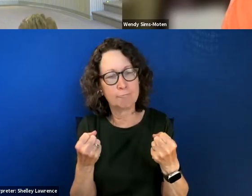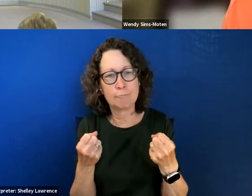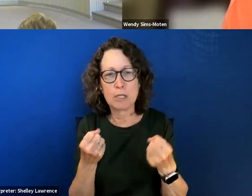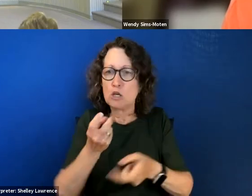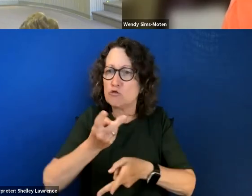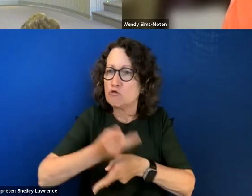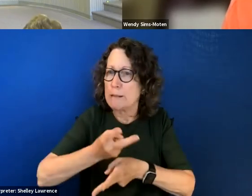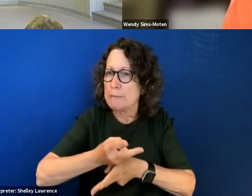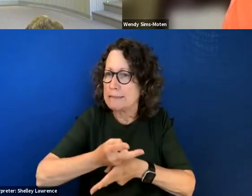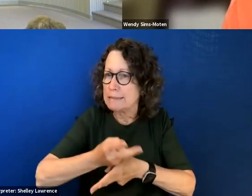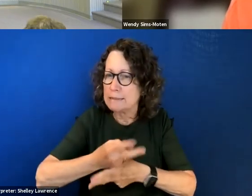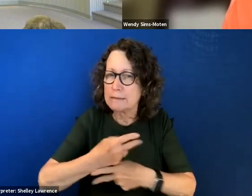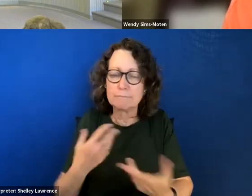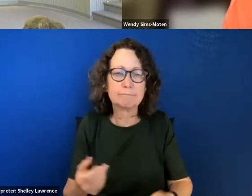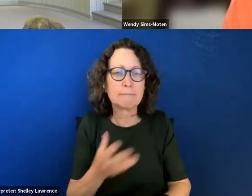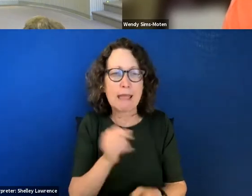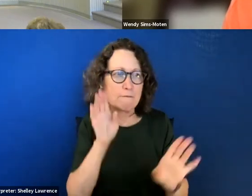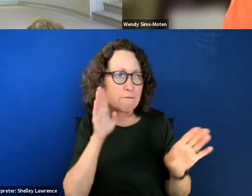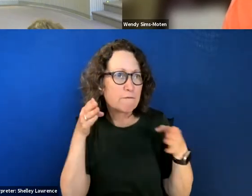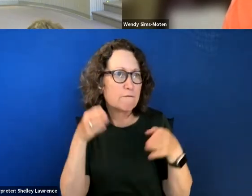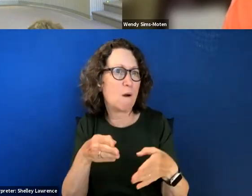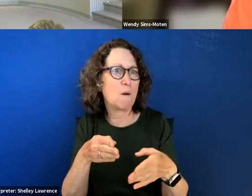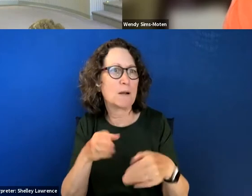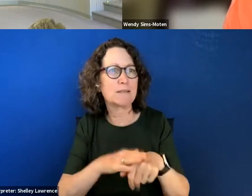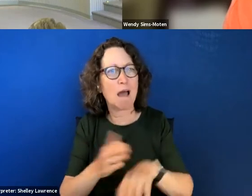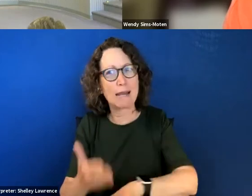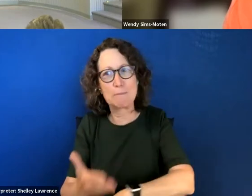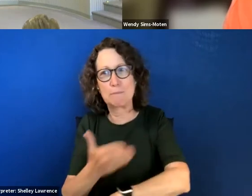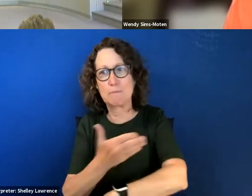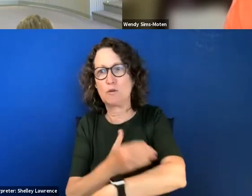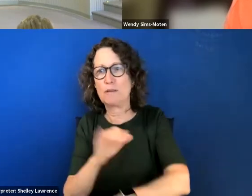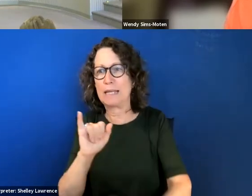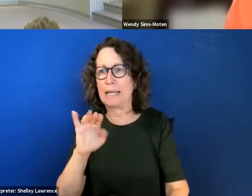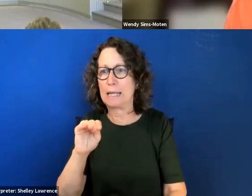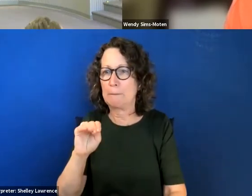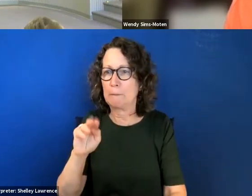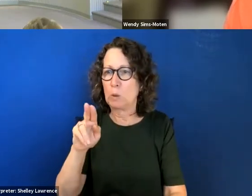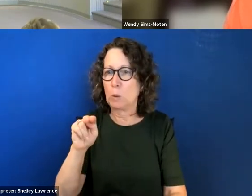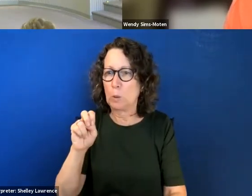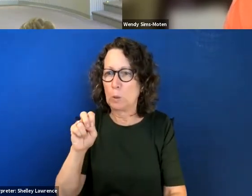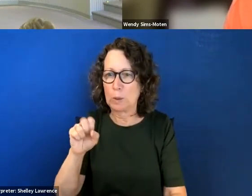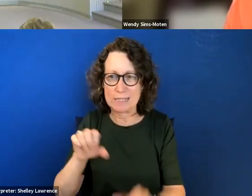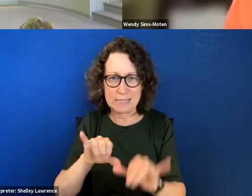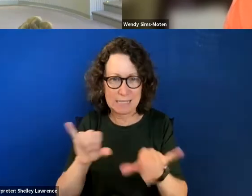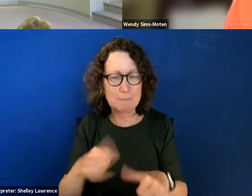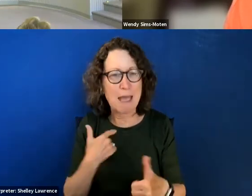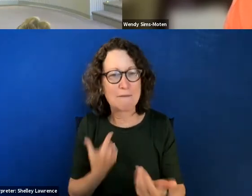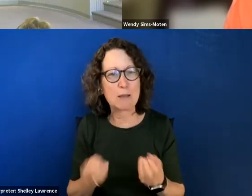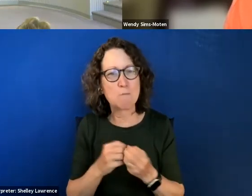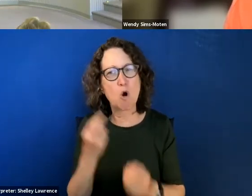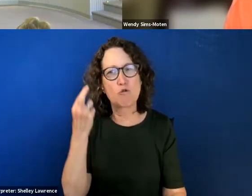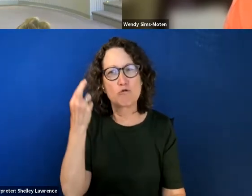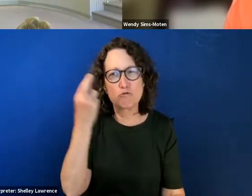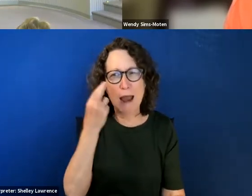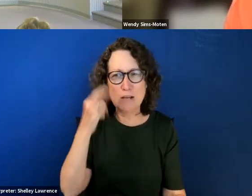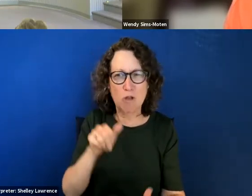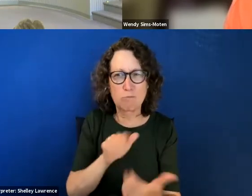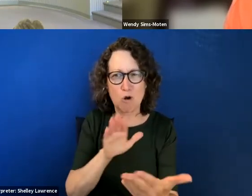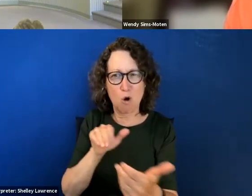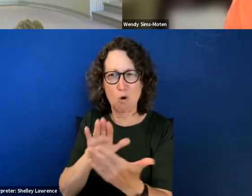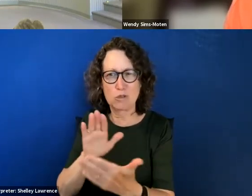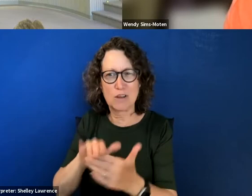treatments and focusing on improving the immune system and having more rational approaches